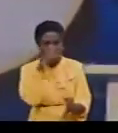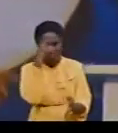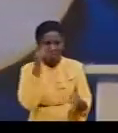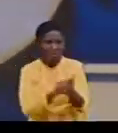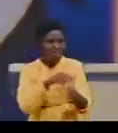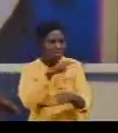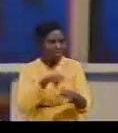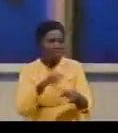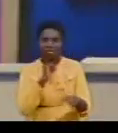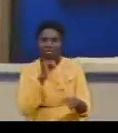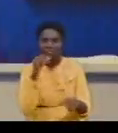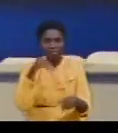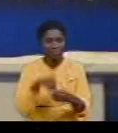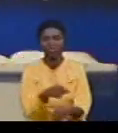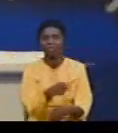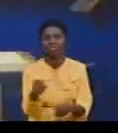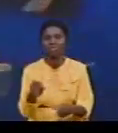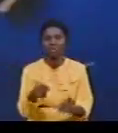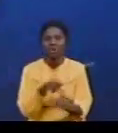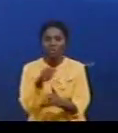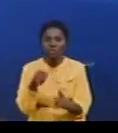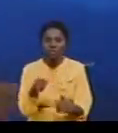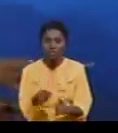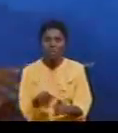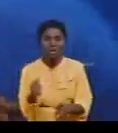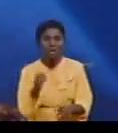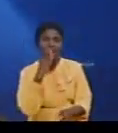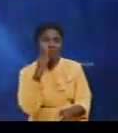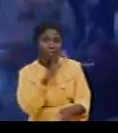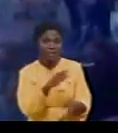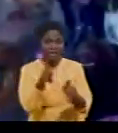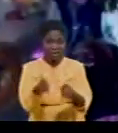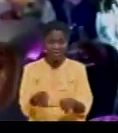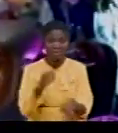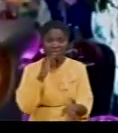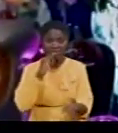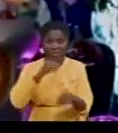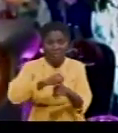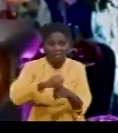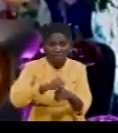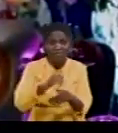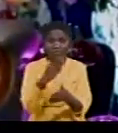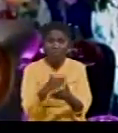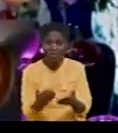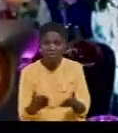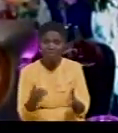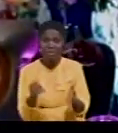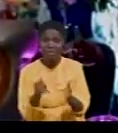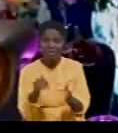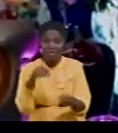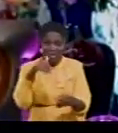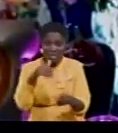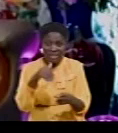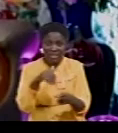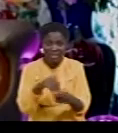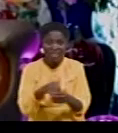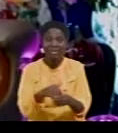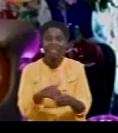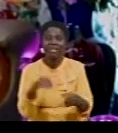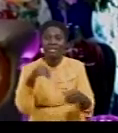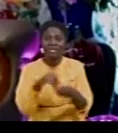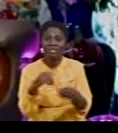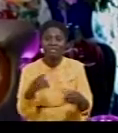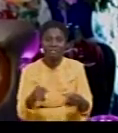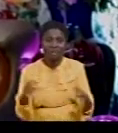you. When a bad person is doing something, it's the connection with the